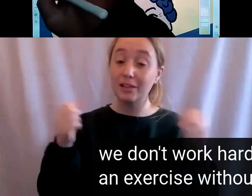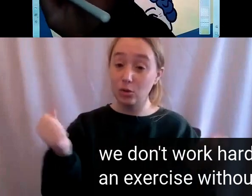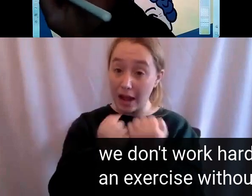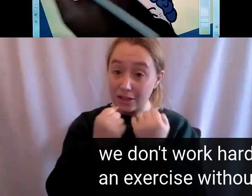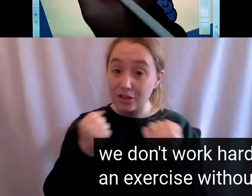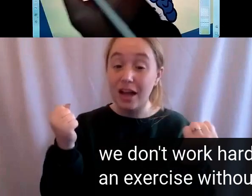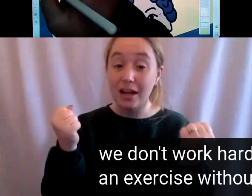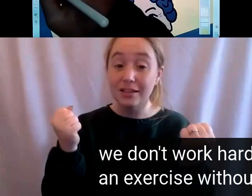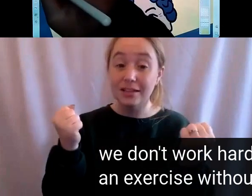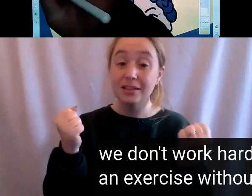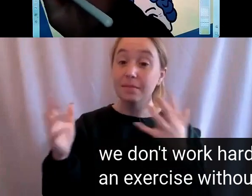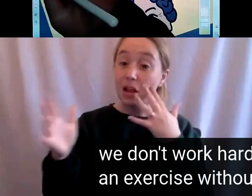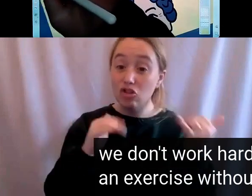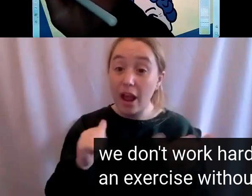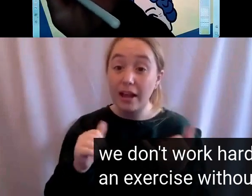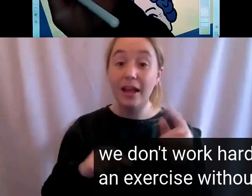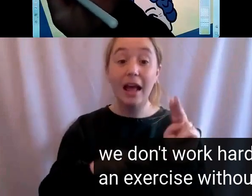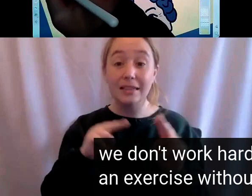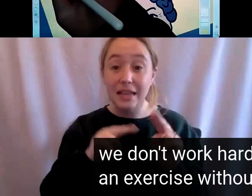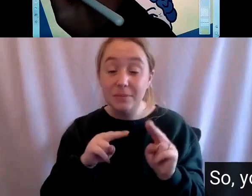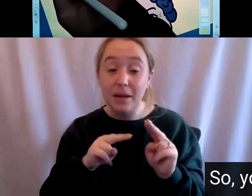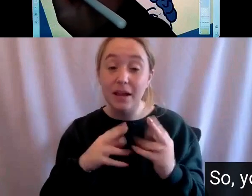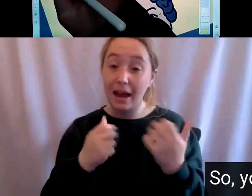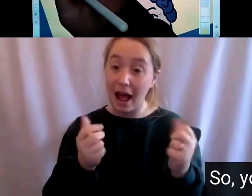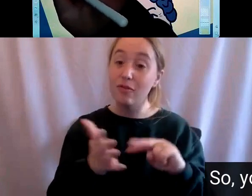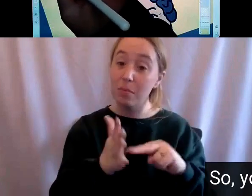an exercise without some support there. So